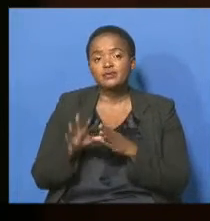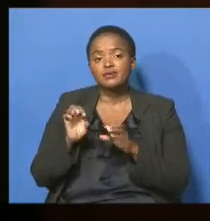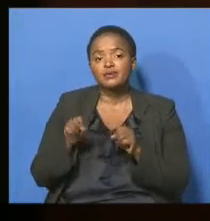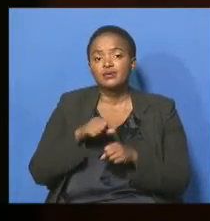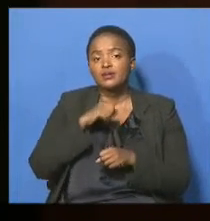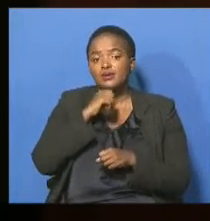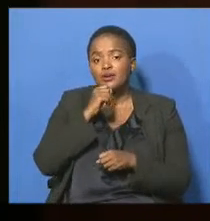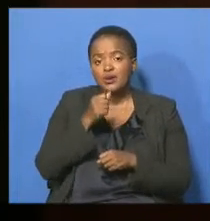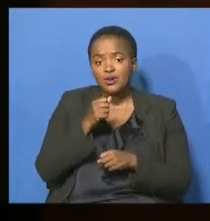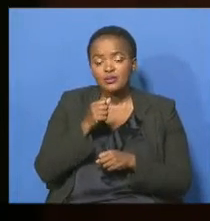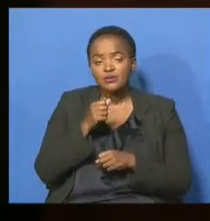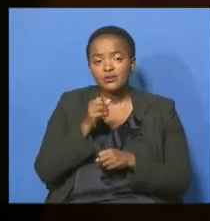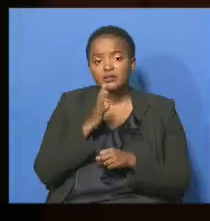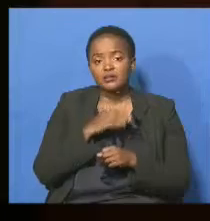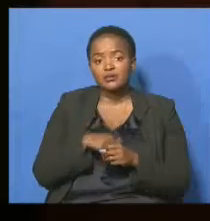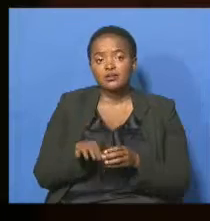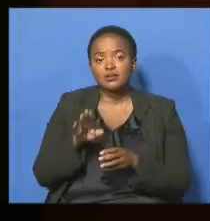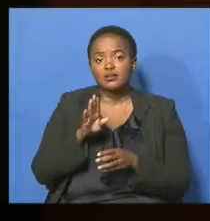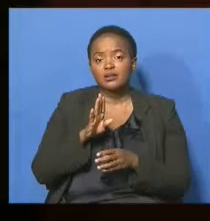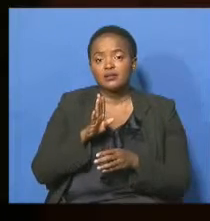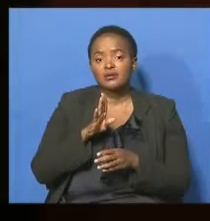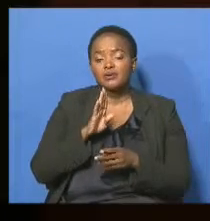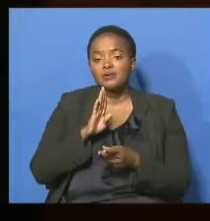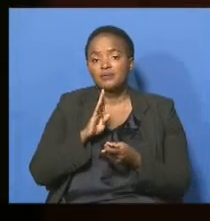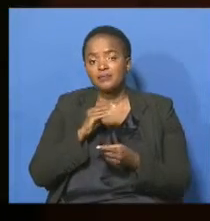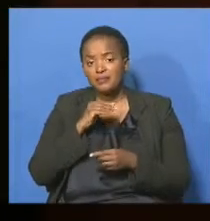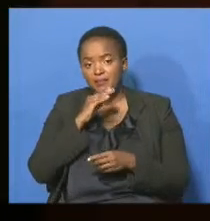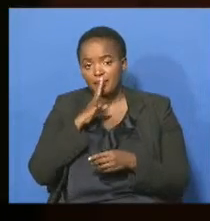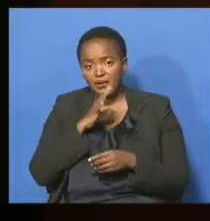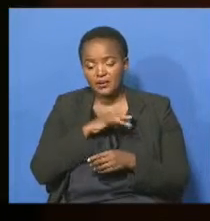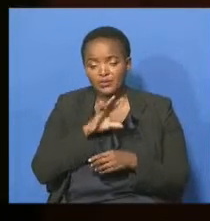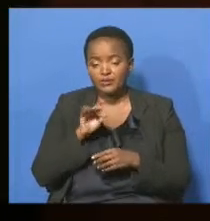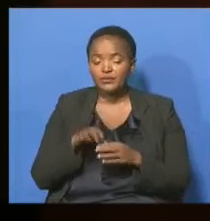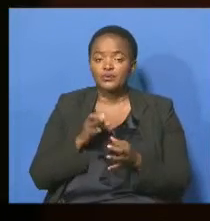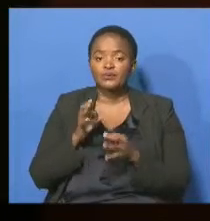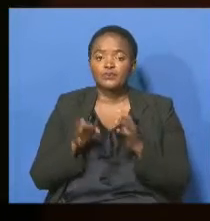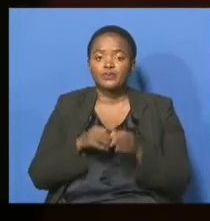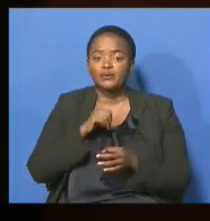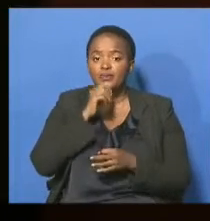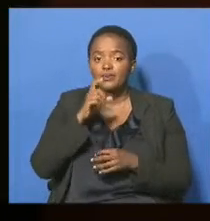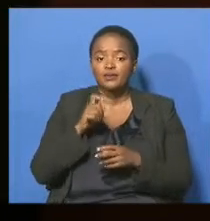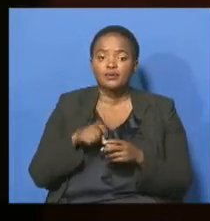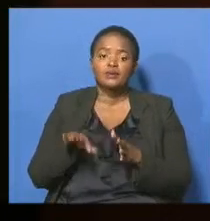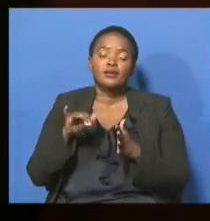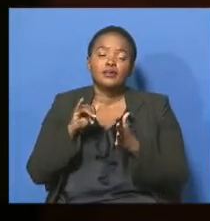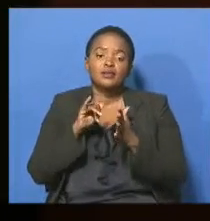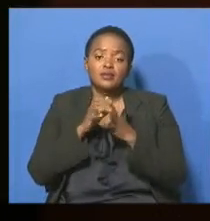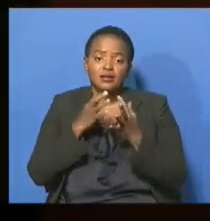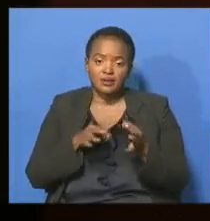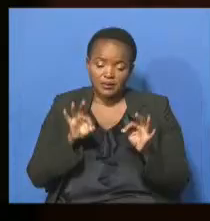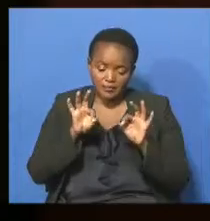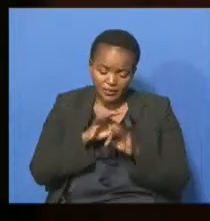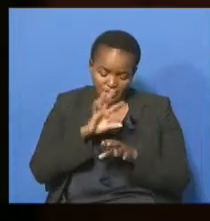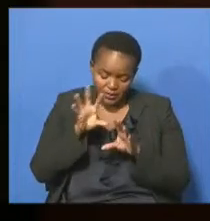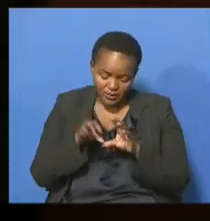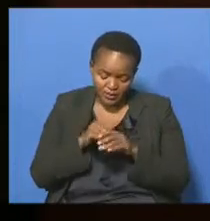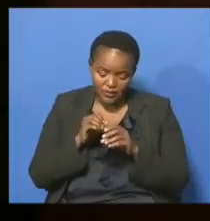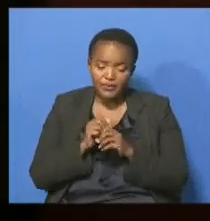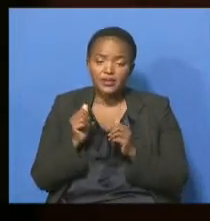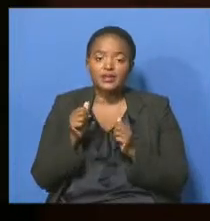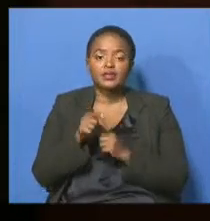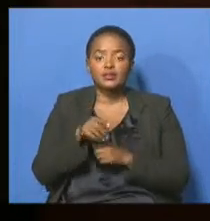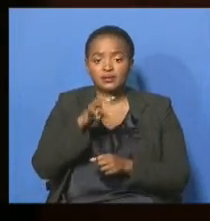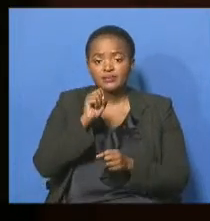cannot be taken as an option. It is actually the in thing to do.